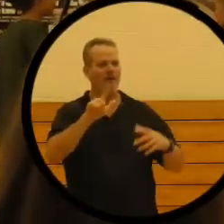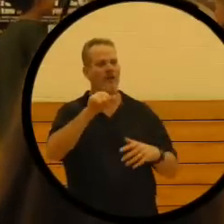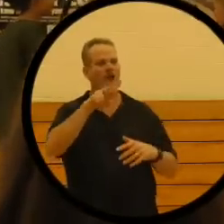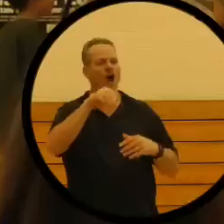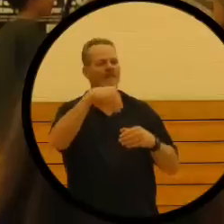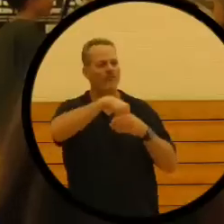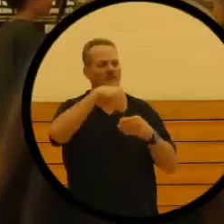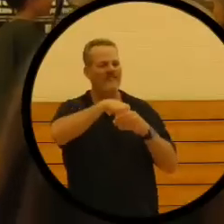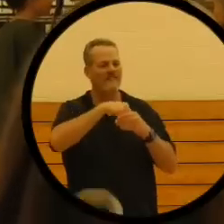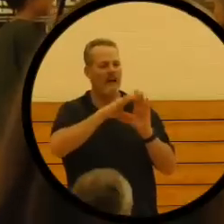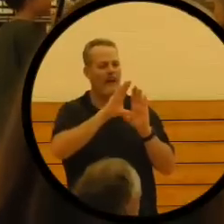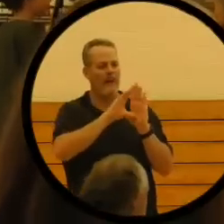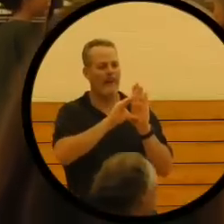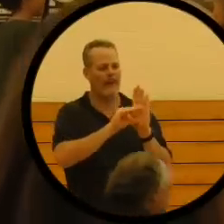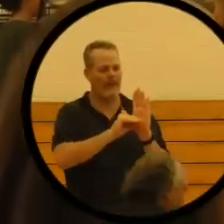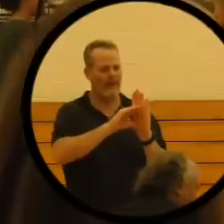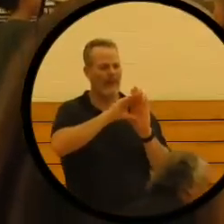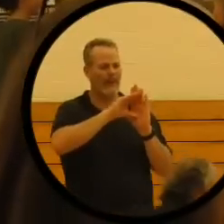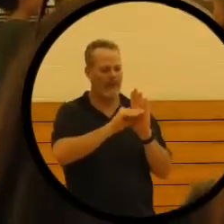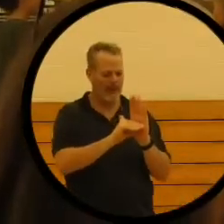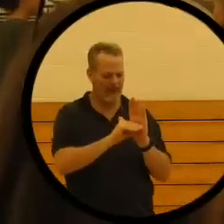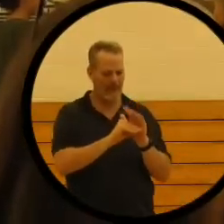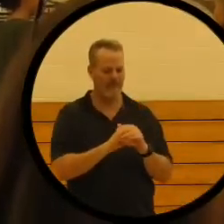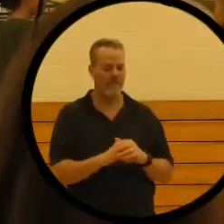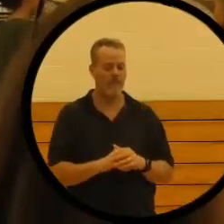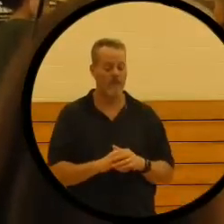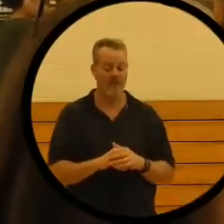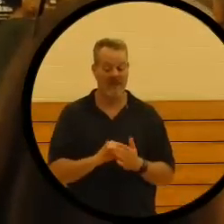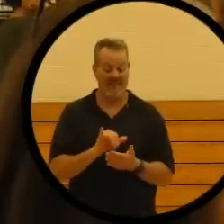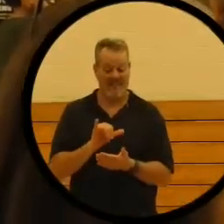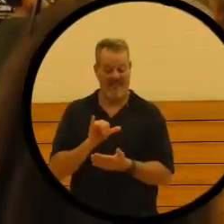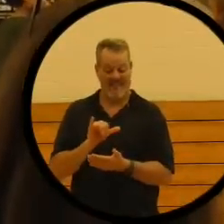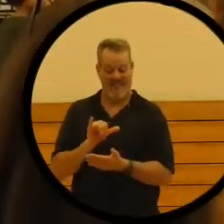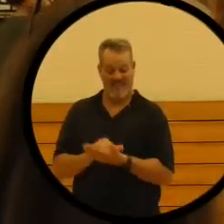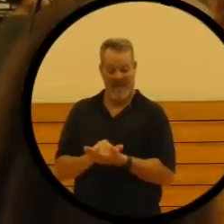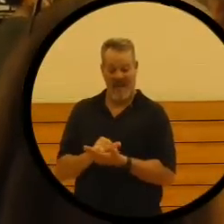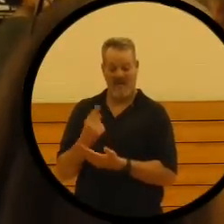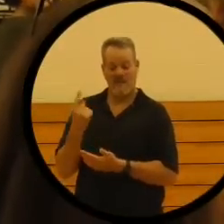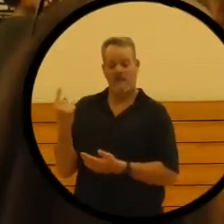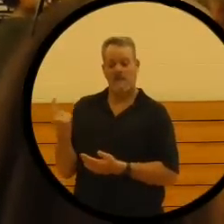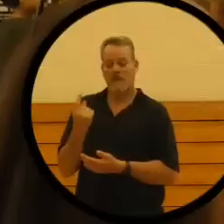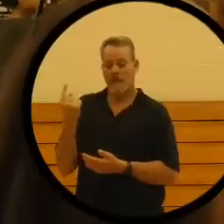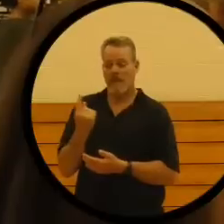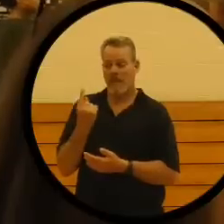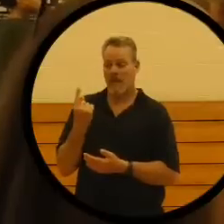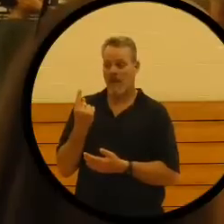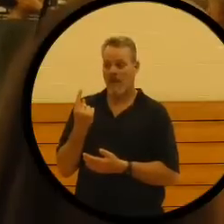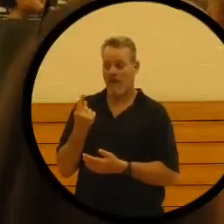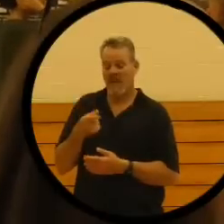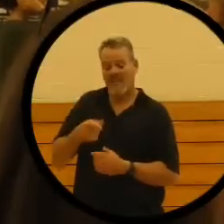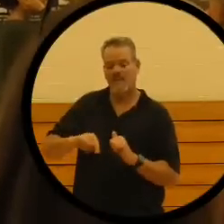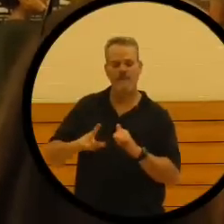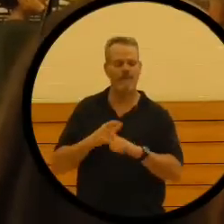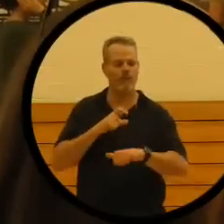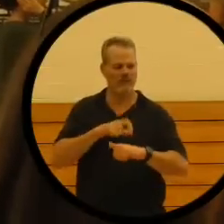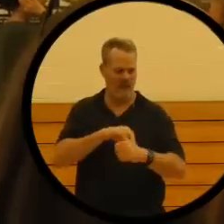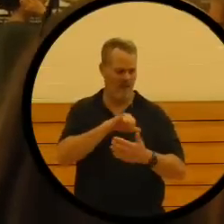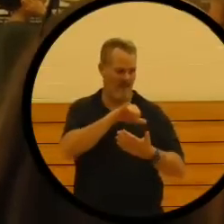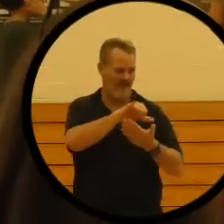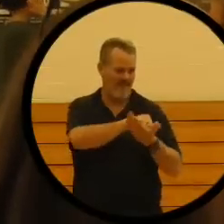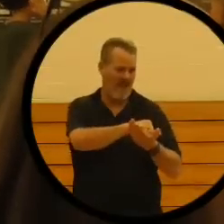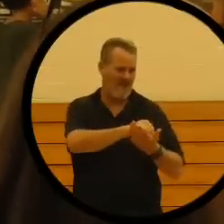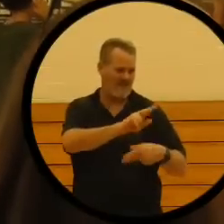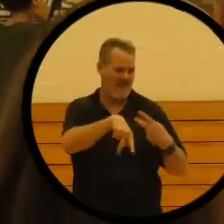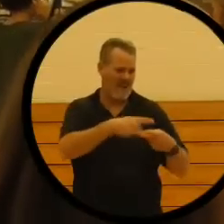was draining out at a pretty consistent rate. So that is something that, you know, this is the first time that that has